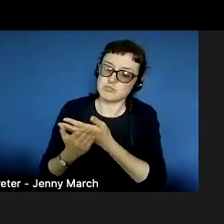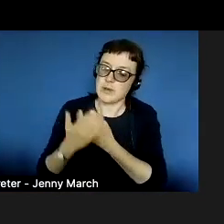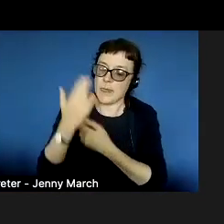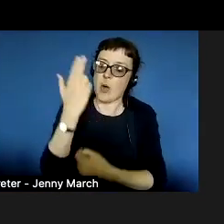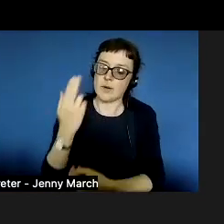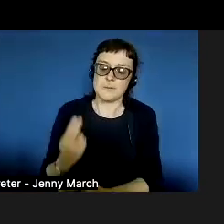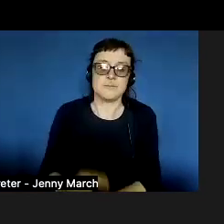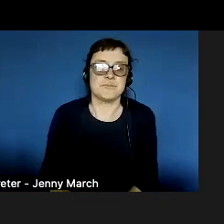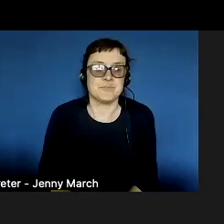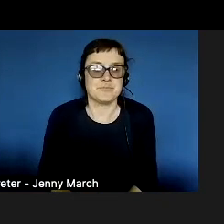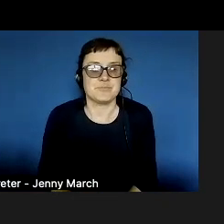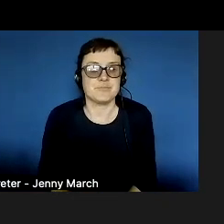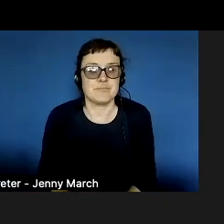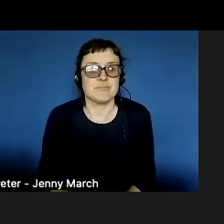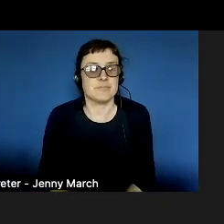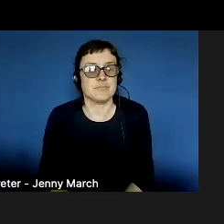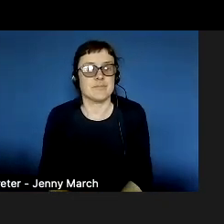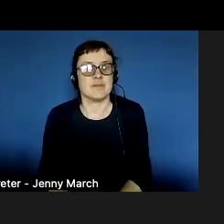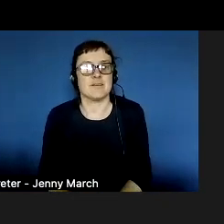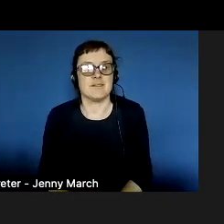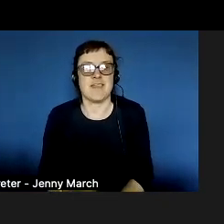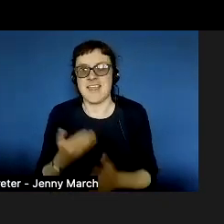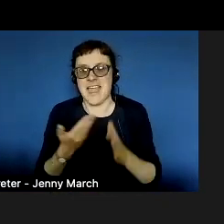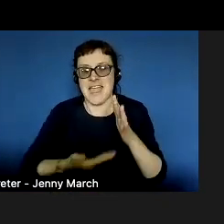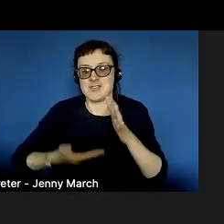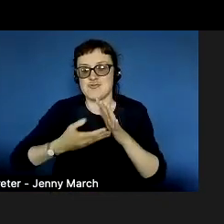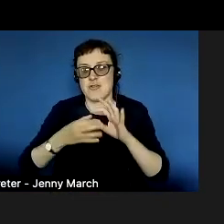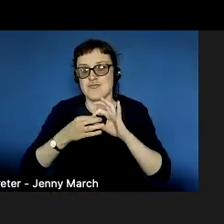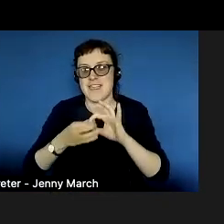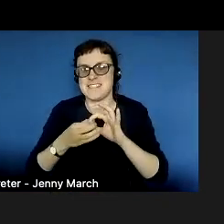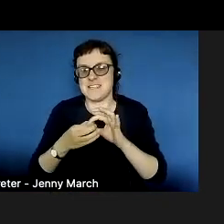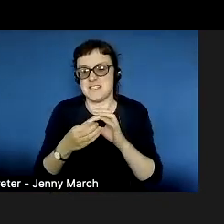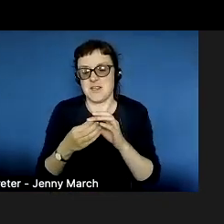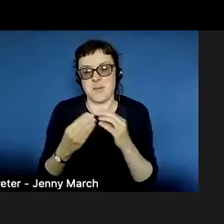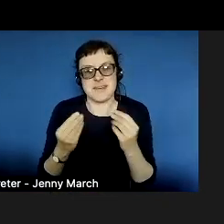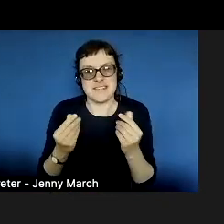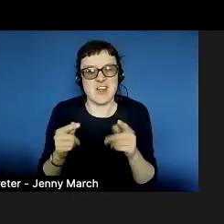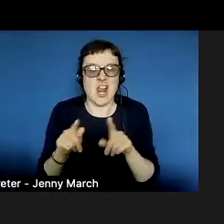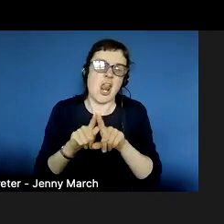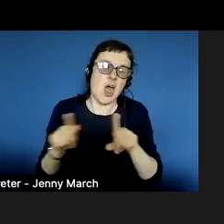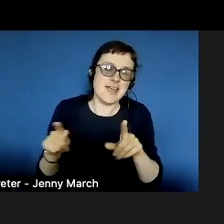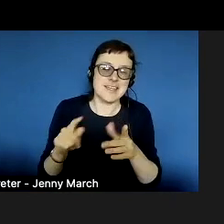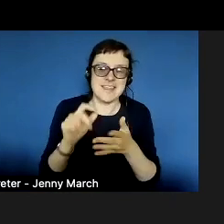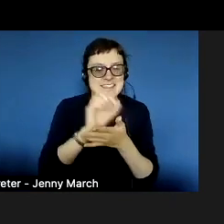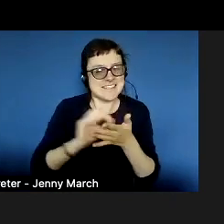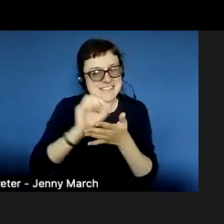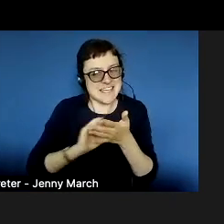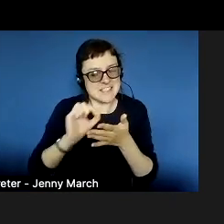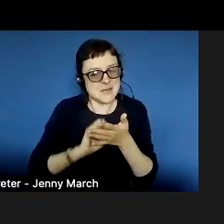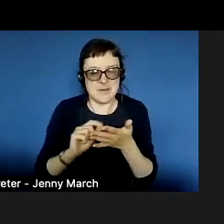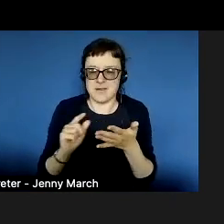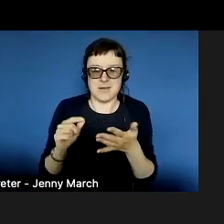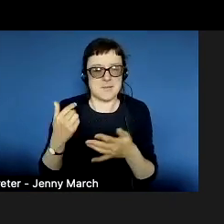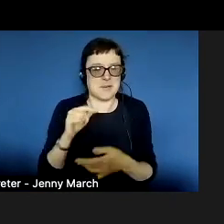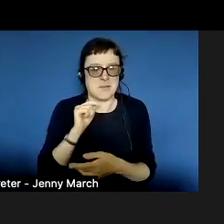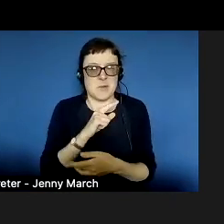Yeah, so that was helpful. And then the additional related material was things like the dissertation, but like Sam was saying, it was weird, wasn't it, when we were